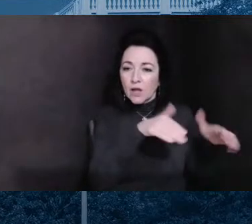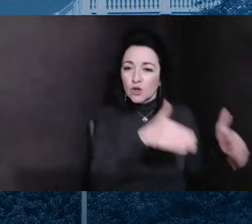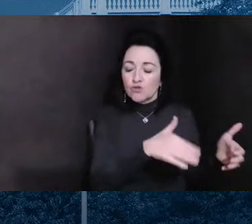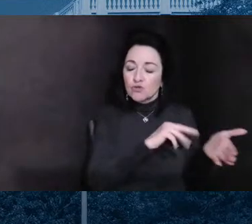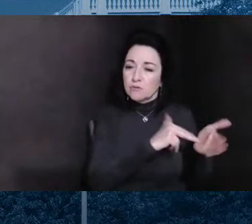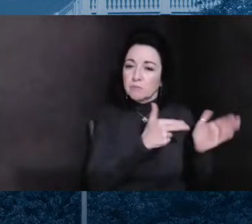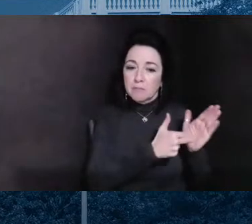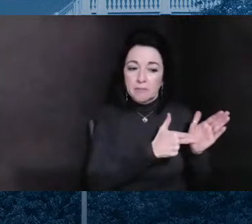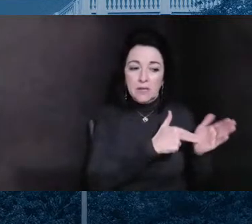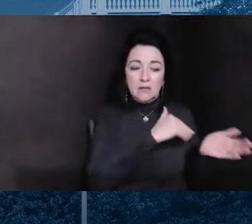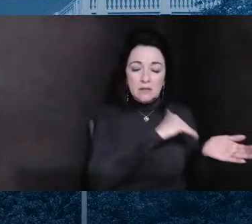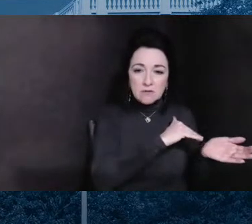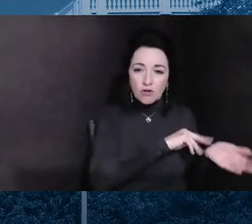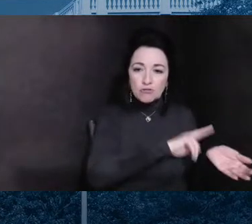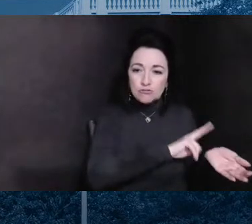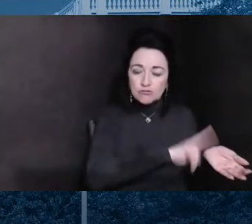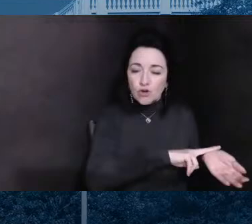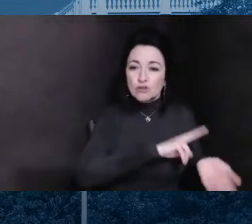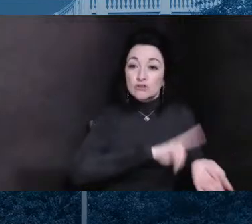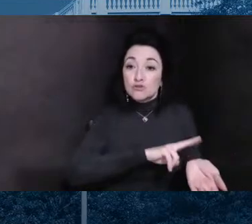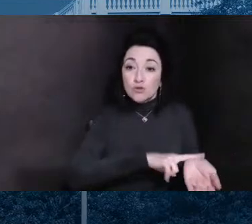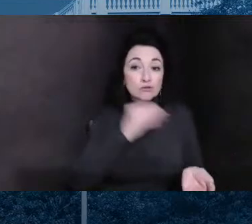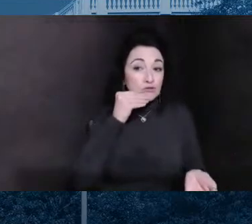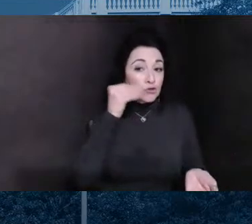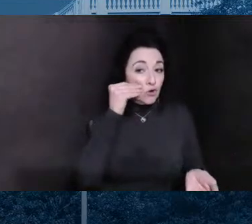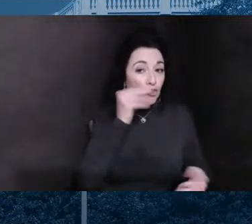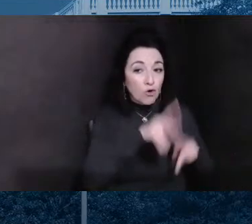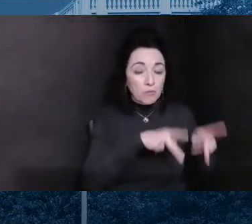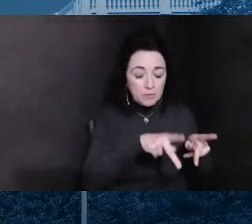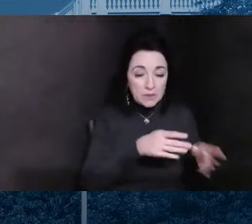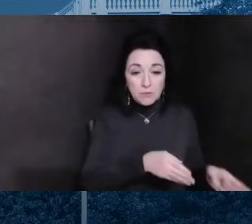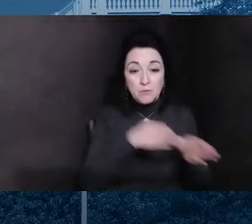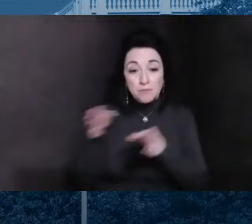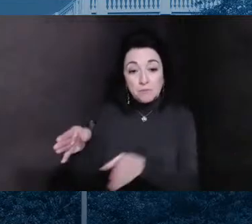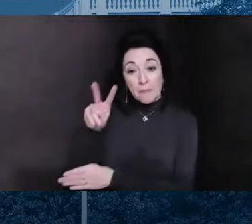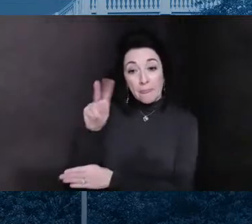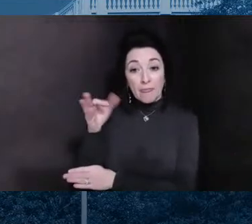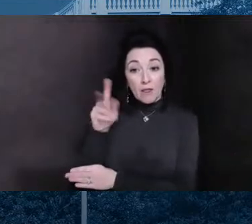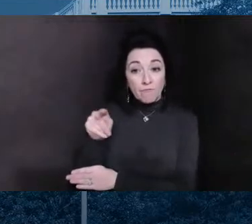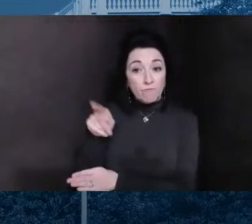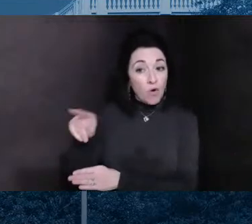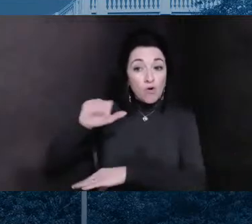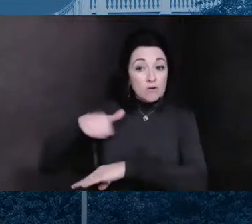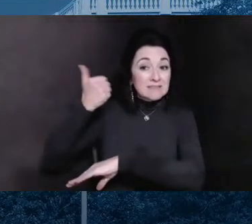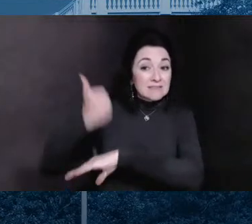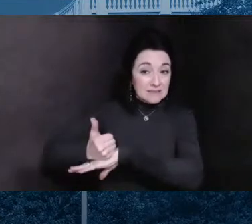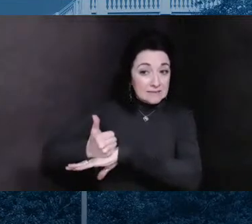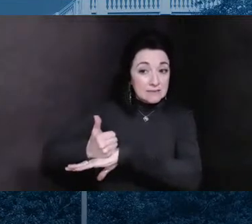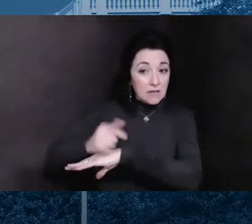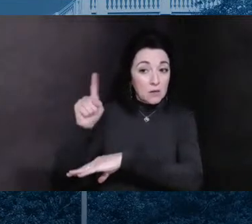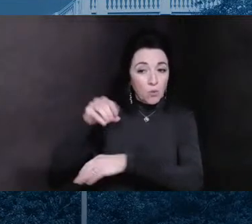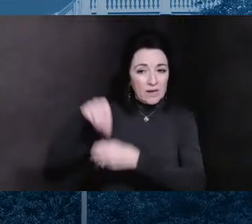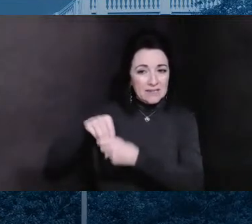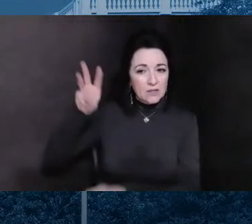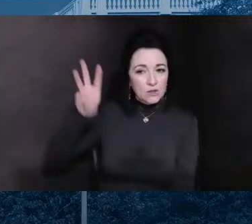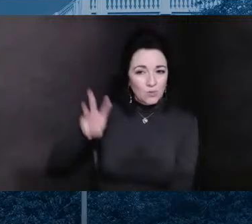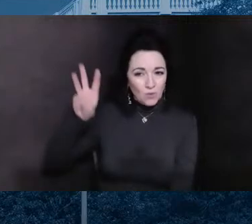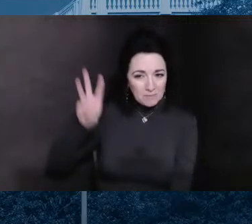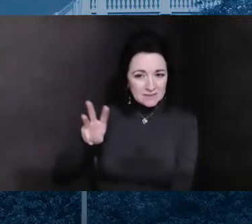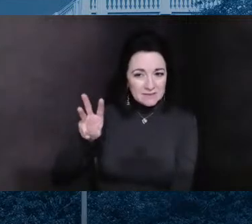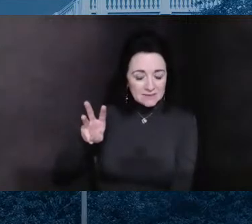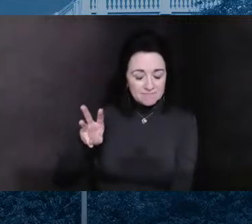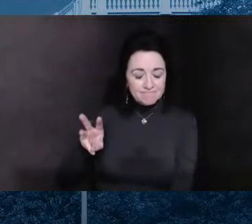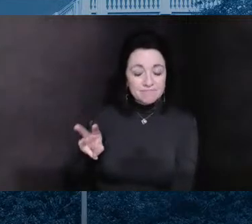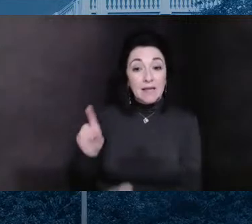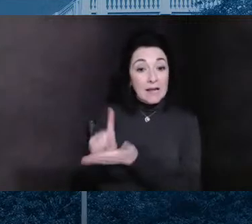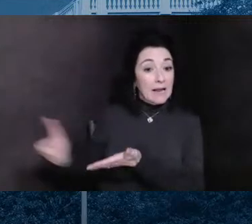at Deltech in Wilmington. They did a few hundred people last week. They had 500 people last Tuesday. We had to cancel this week because of the weather. A lot